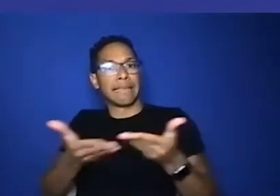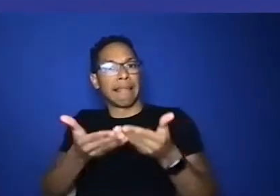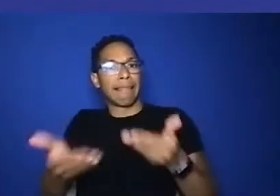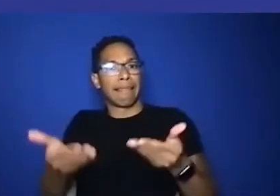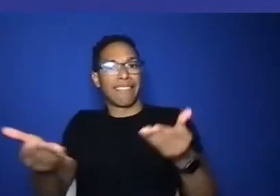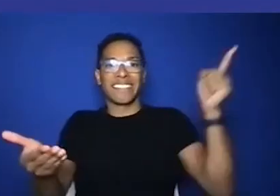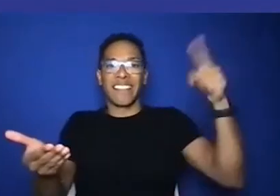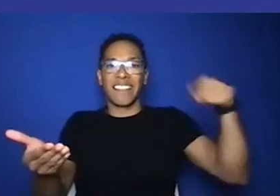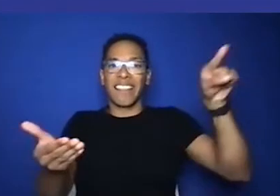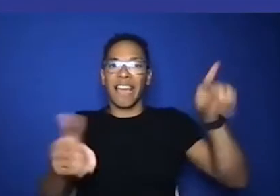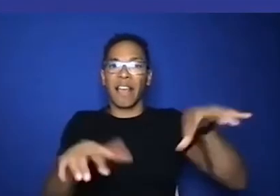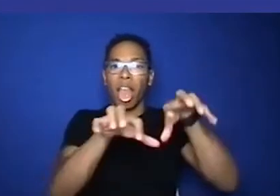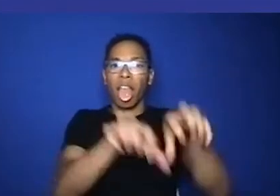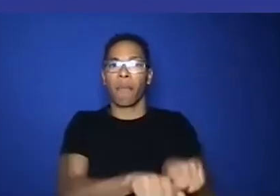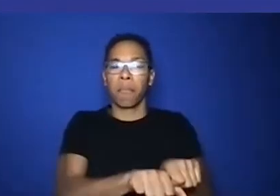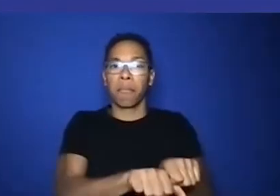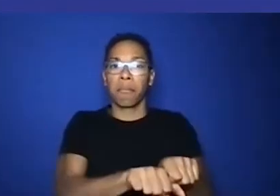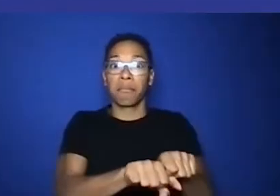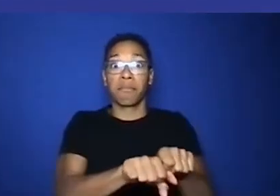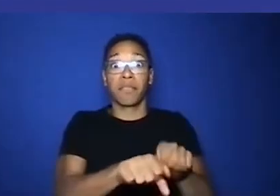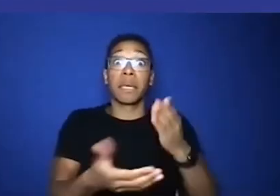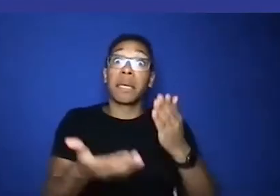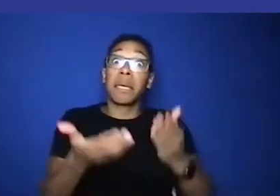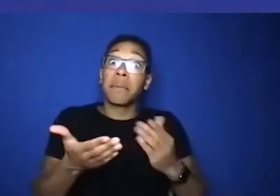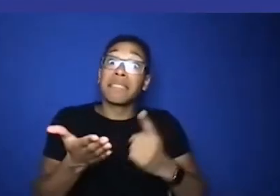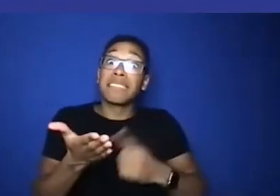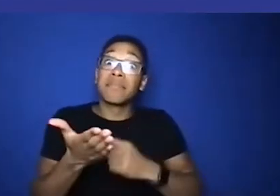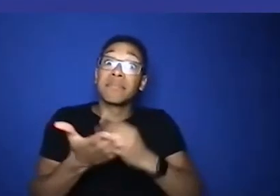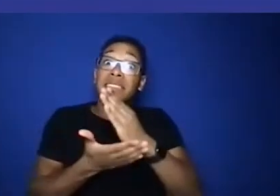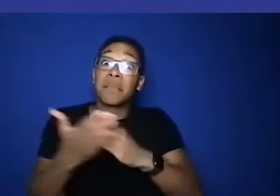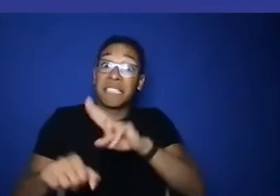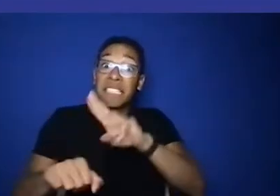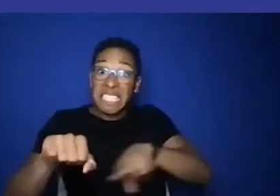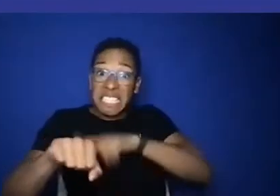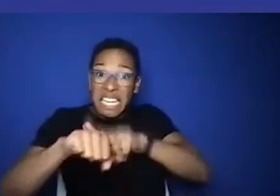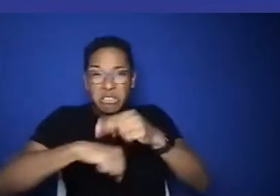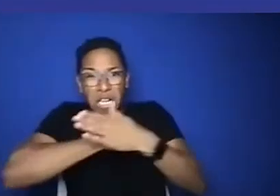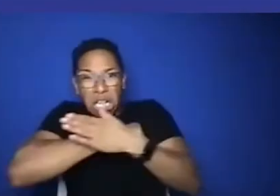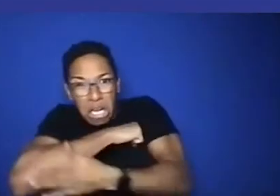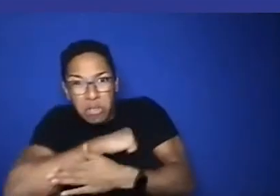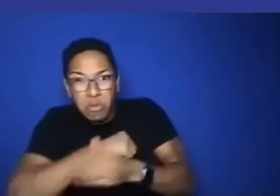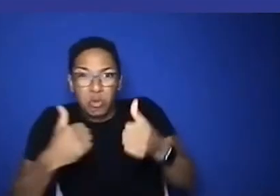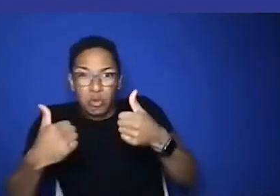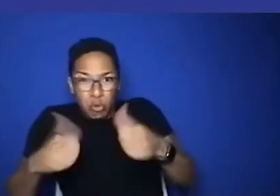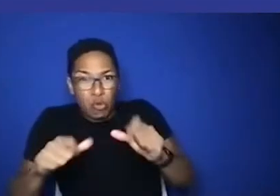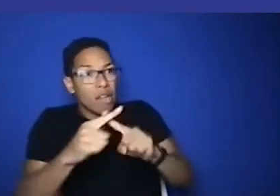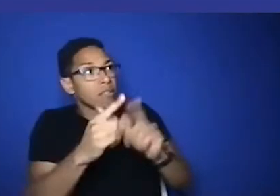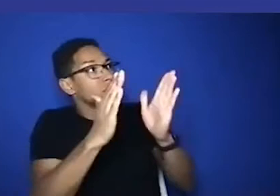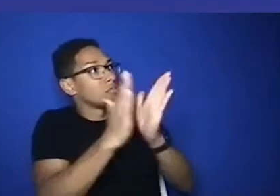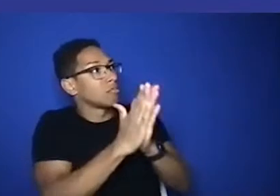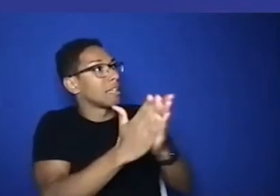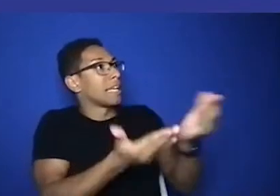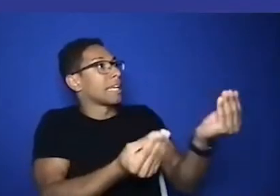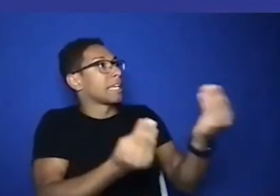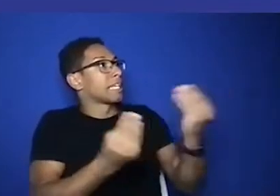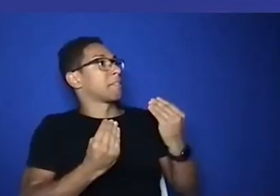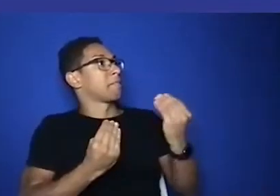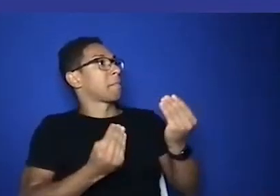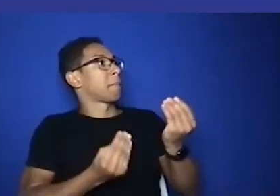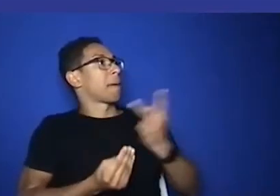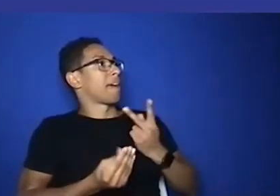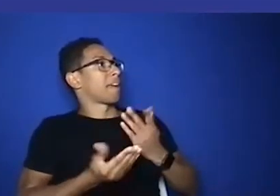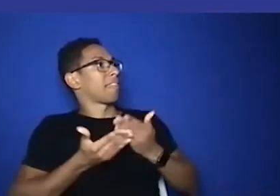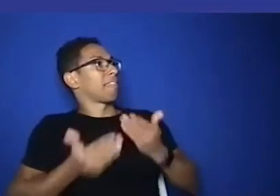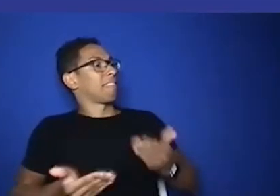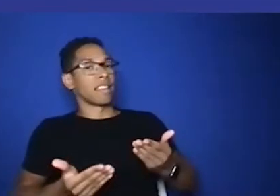nations themselves trying to repurchase their own belongings. And it's a sense of loss, a great sense of loss,